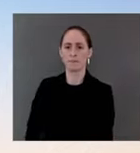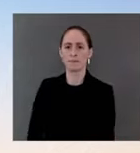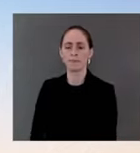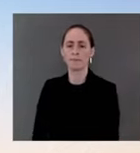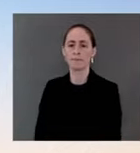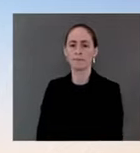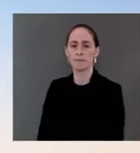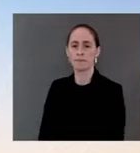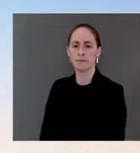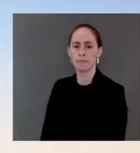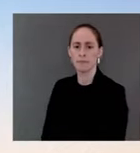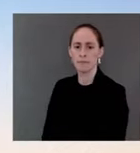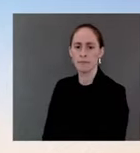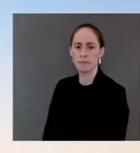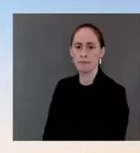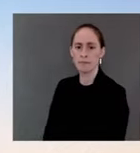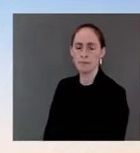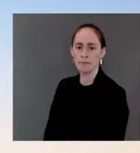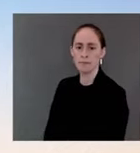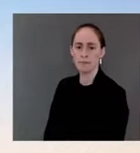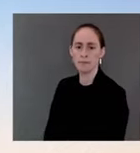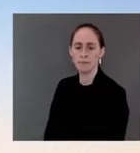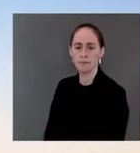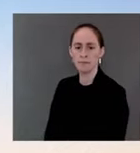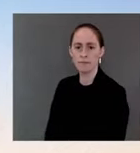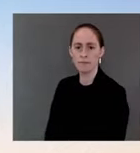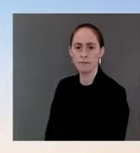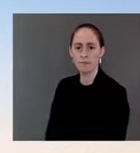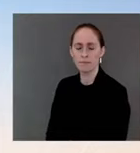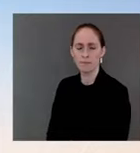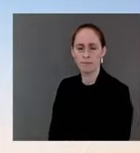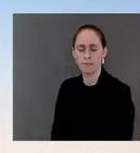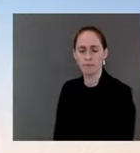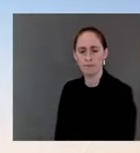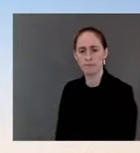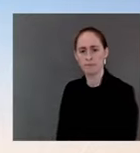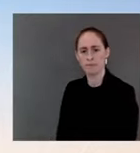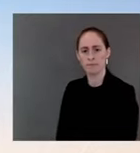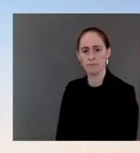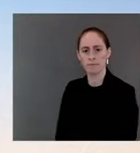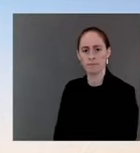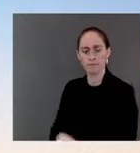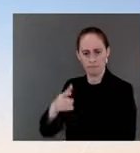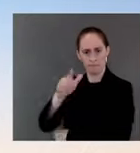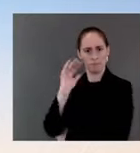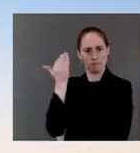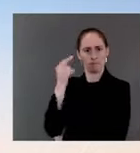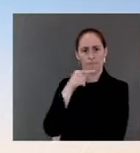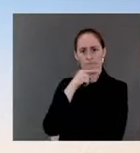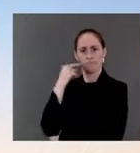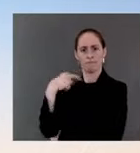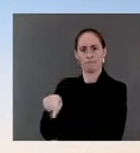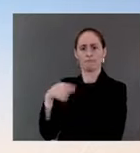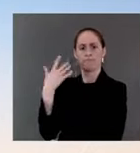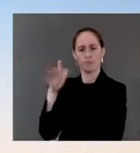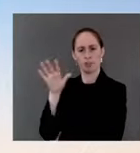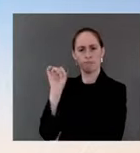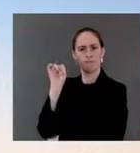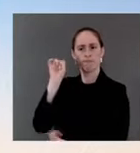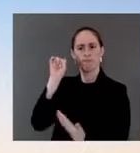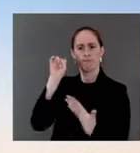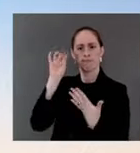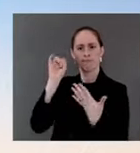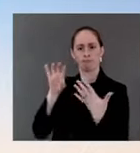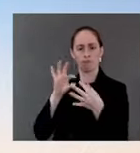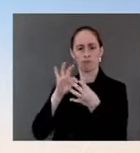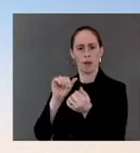demands for NATO today, including that NATO should rescind its promises that Ukraine and Georgia may eventually join the alliance, and that